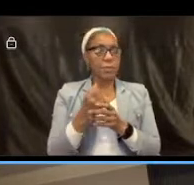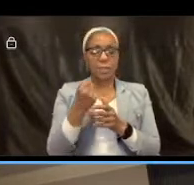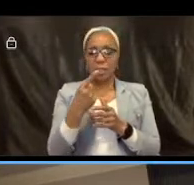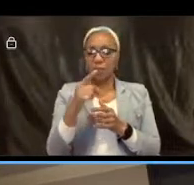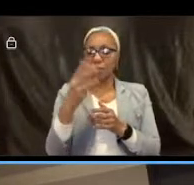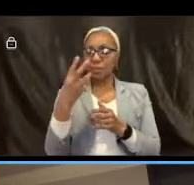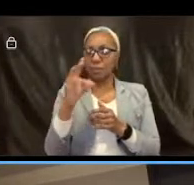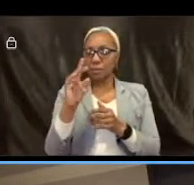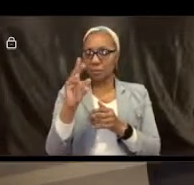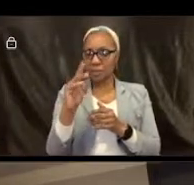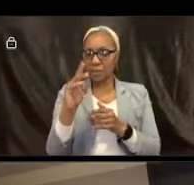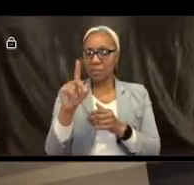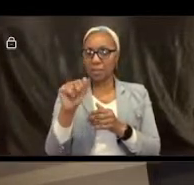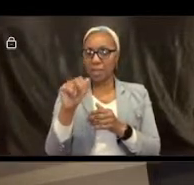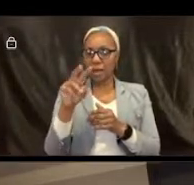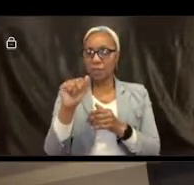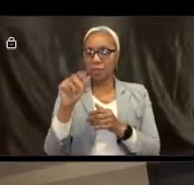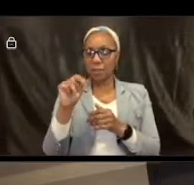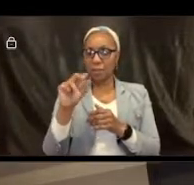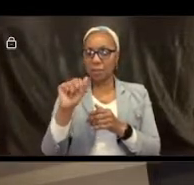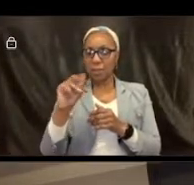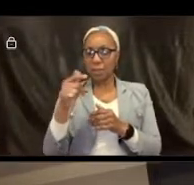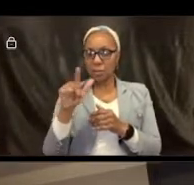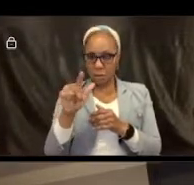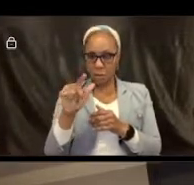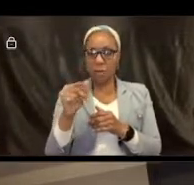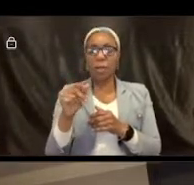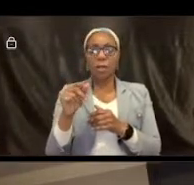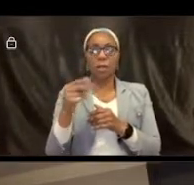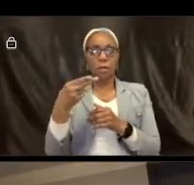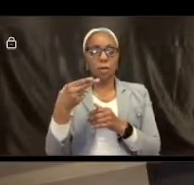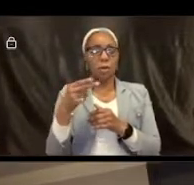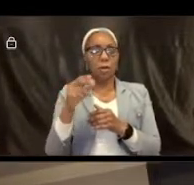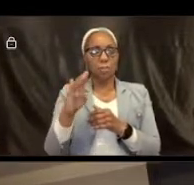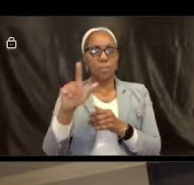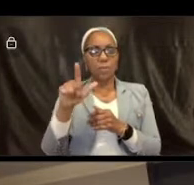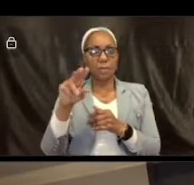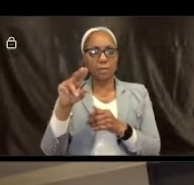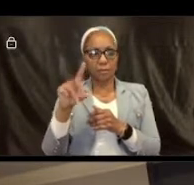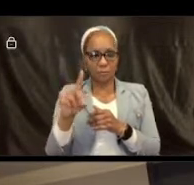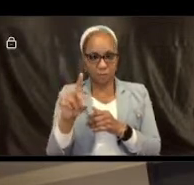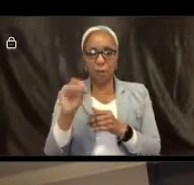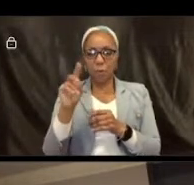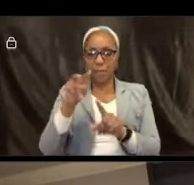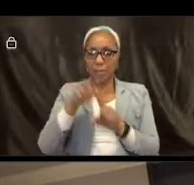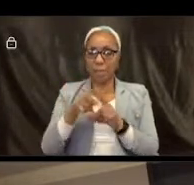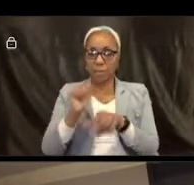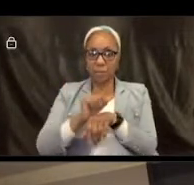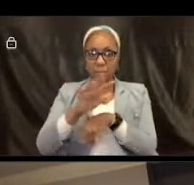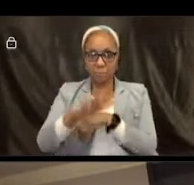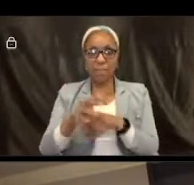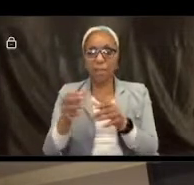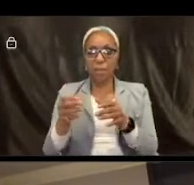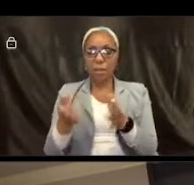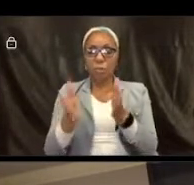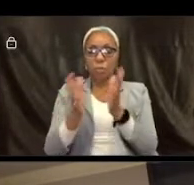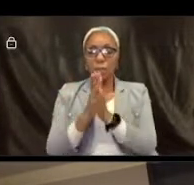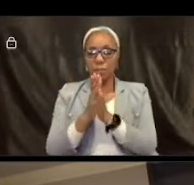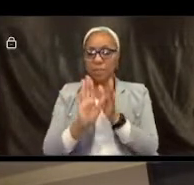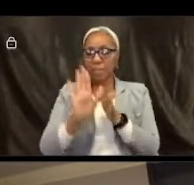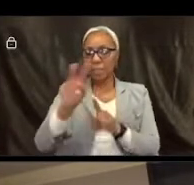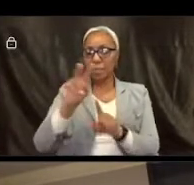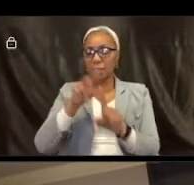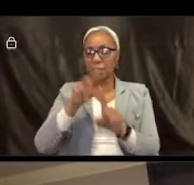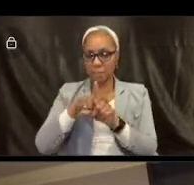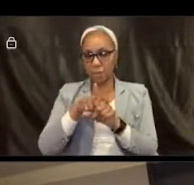1117 Kavanaugh Boulevard. The applicant submitted a letter to staff on February 21st, 2023, requesting this application be deferred